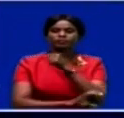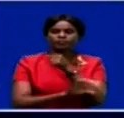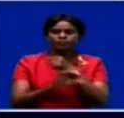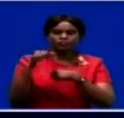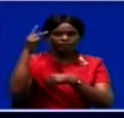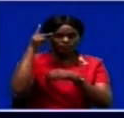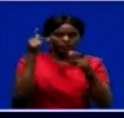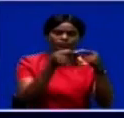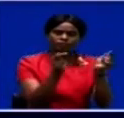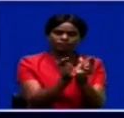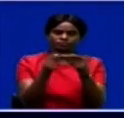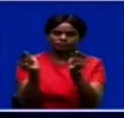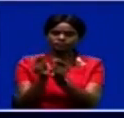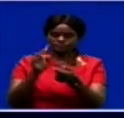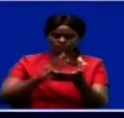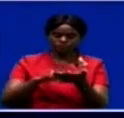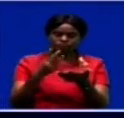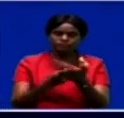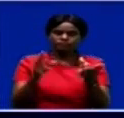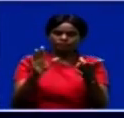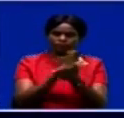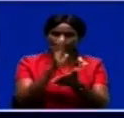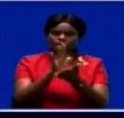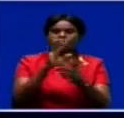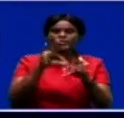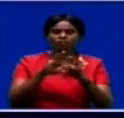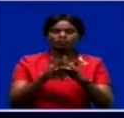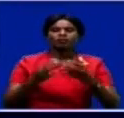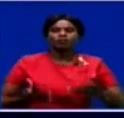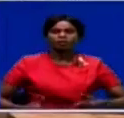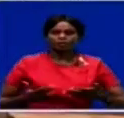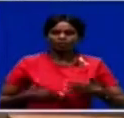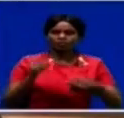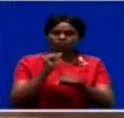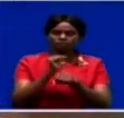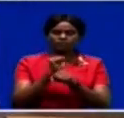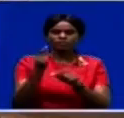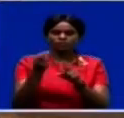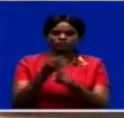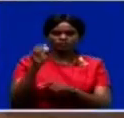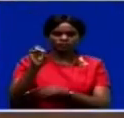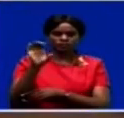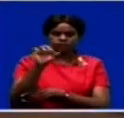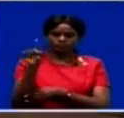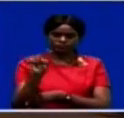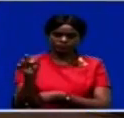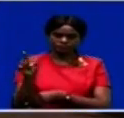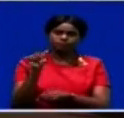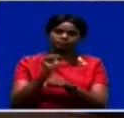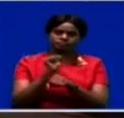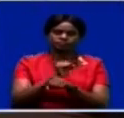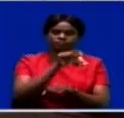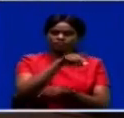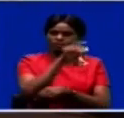political parties that witnessed the delivery of ballot papers are happy with the work done by the Electoral Commission of Zambia, ECZ.